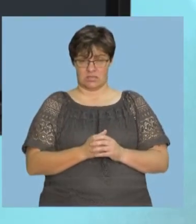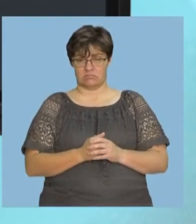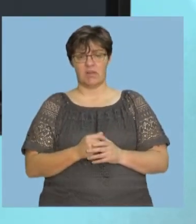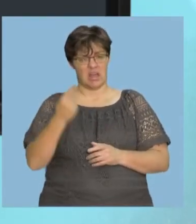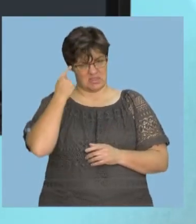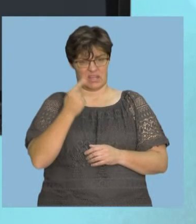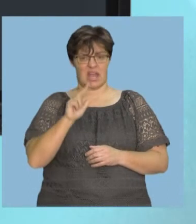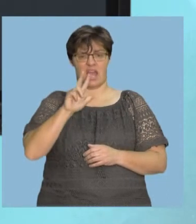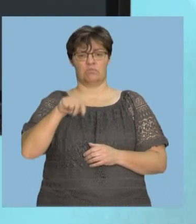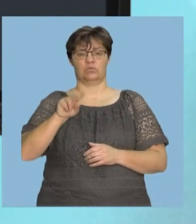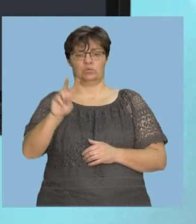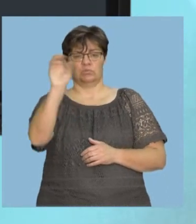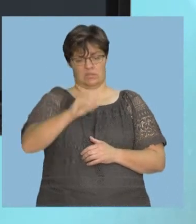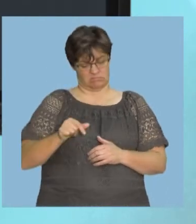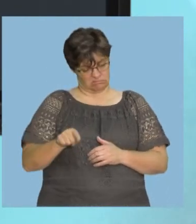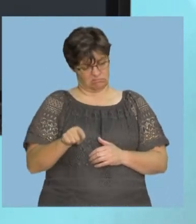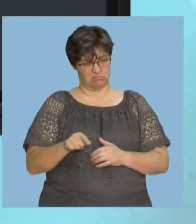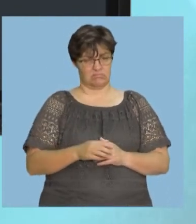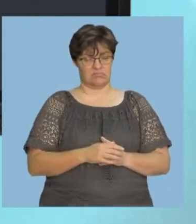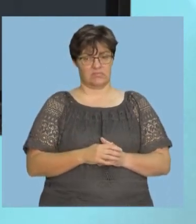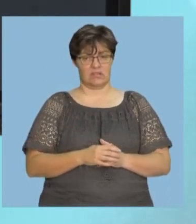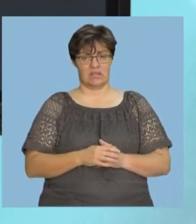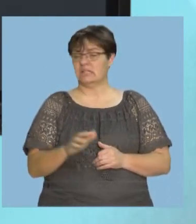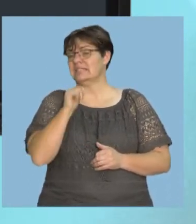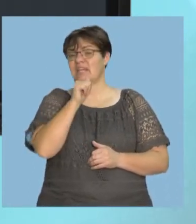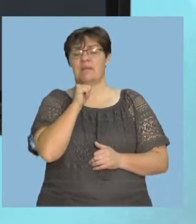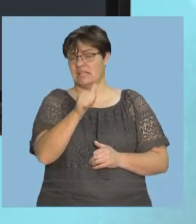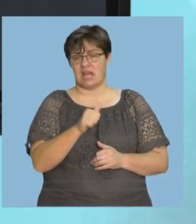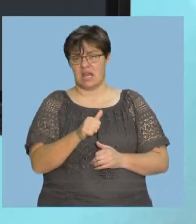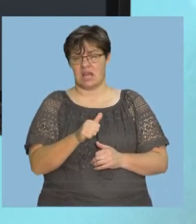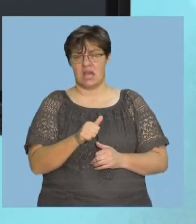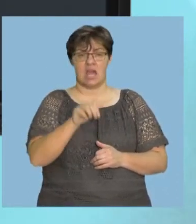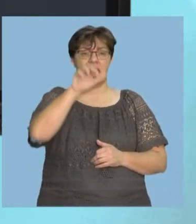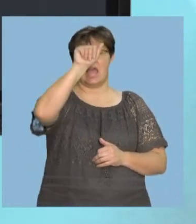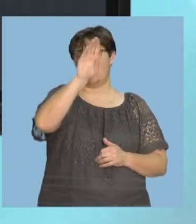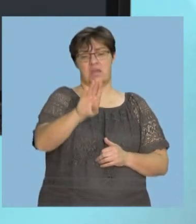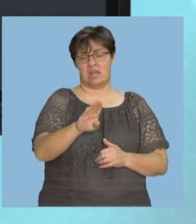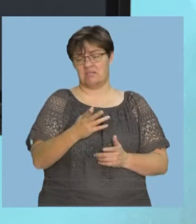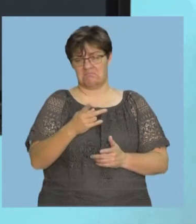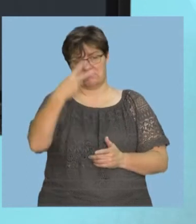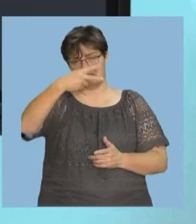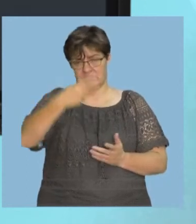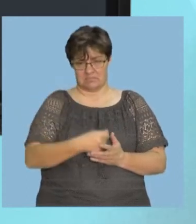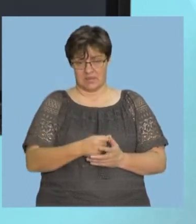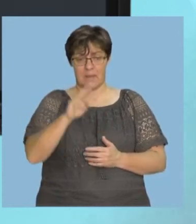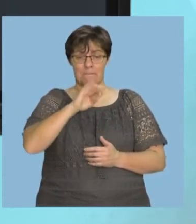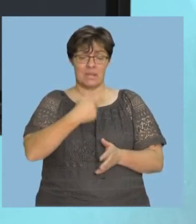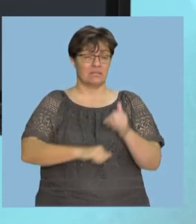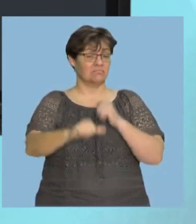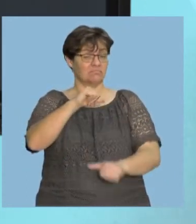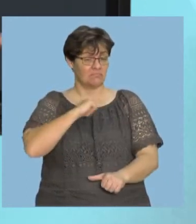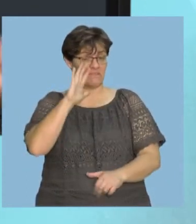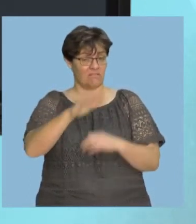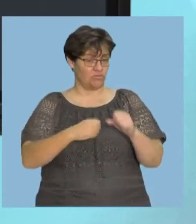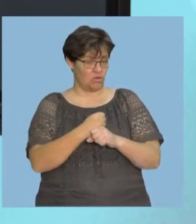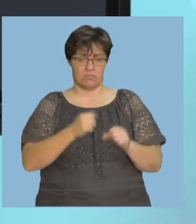with 8.2%. It doesn't matter whether you choose A or B. The mean return for the past 5 years